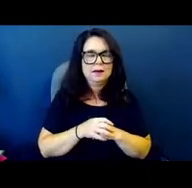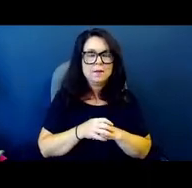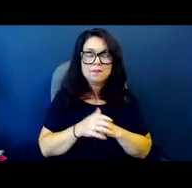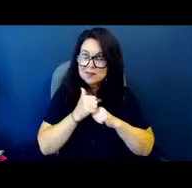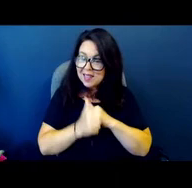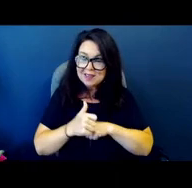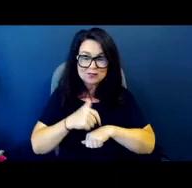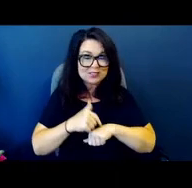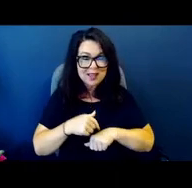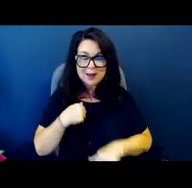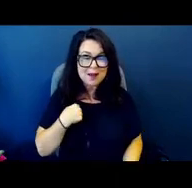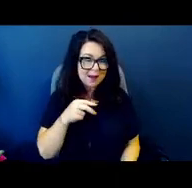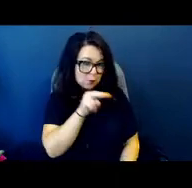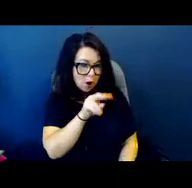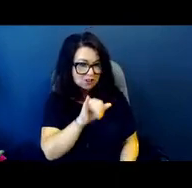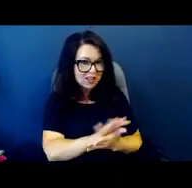get nervous because